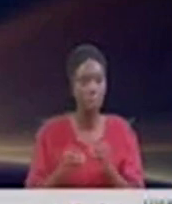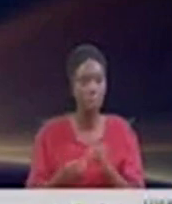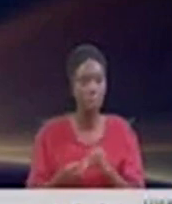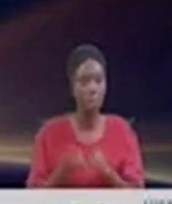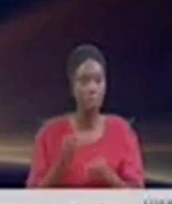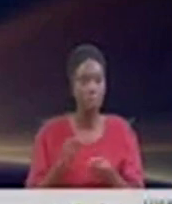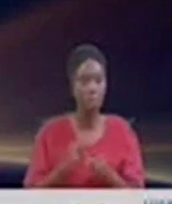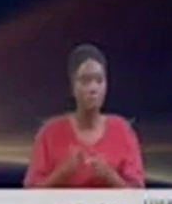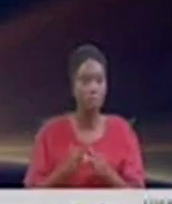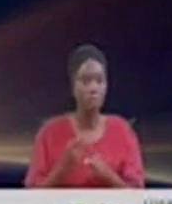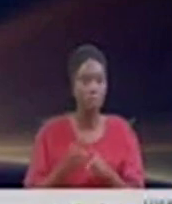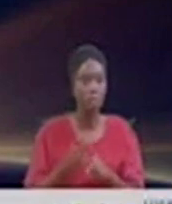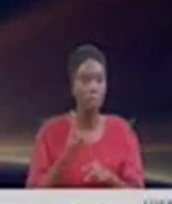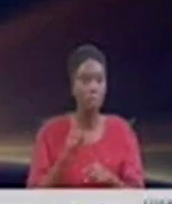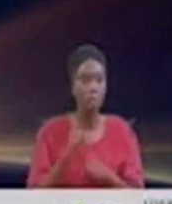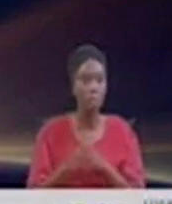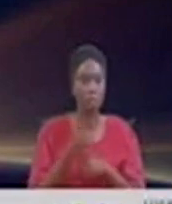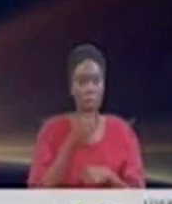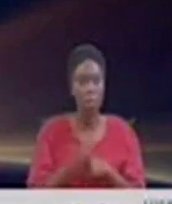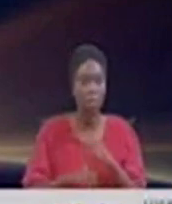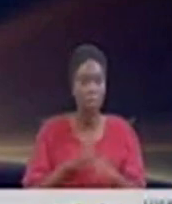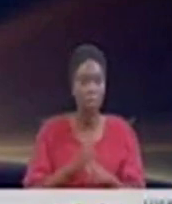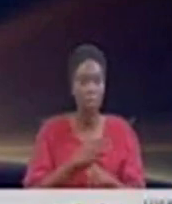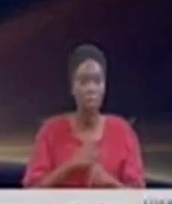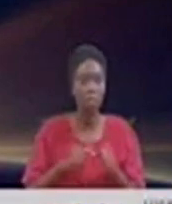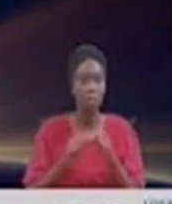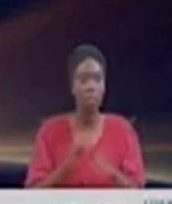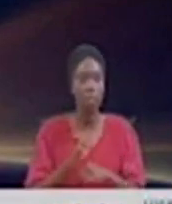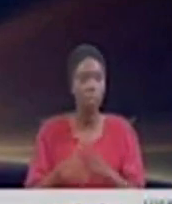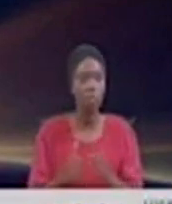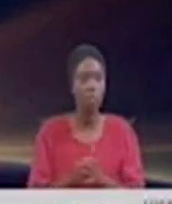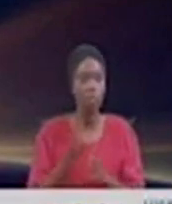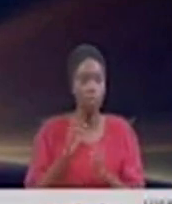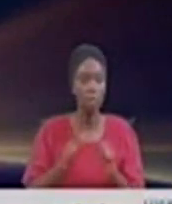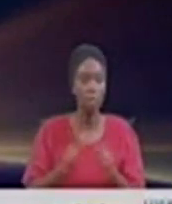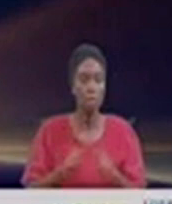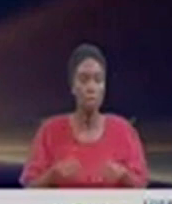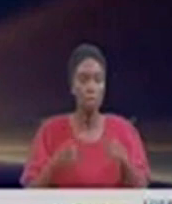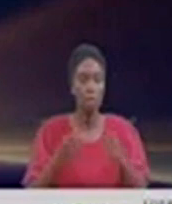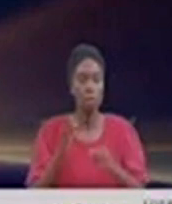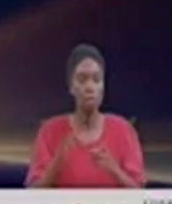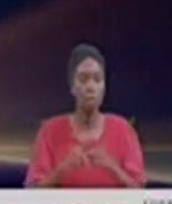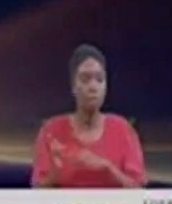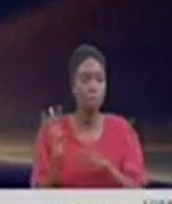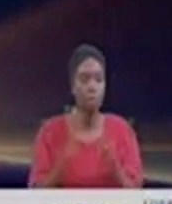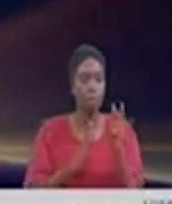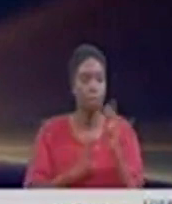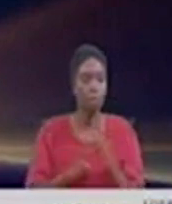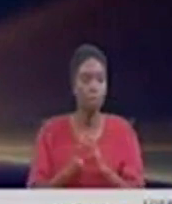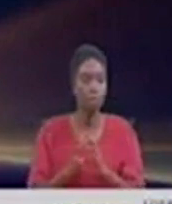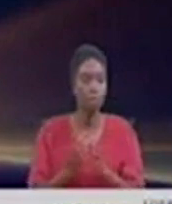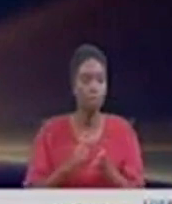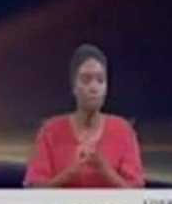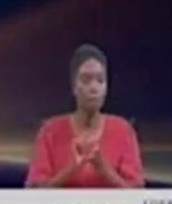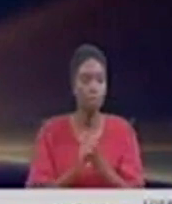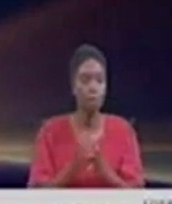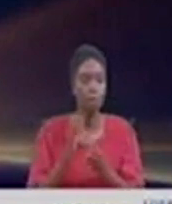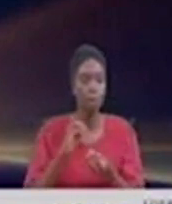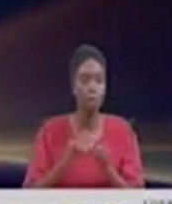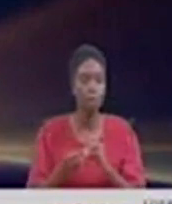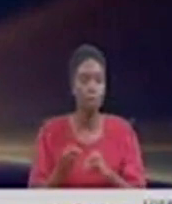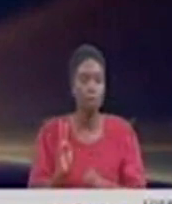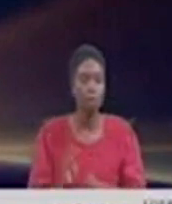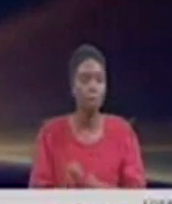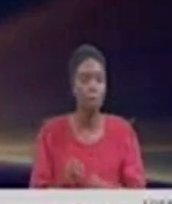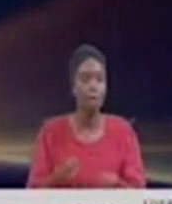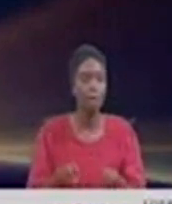to the number of the names, from 20 years old and upward, all that were able to go forth to war, those that were